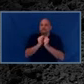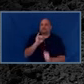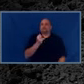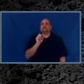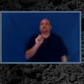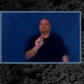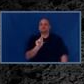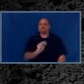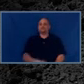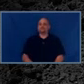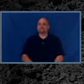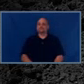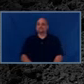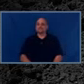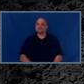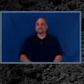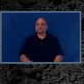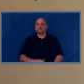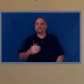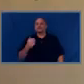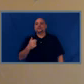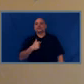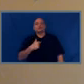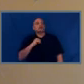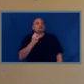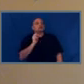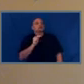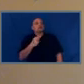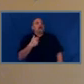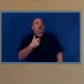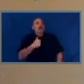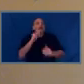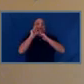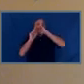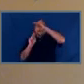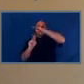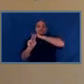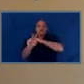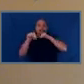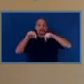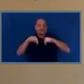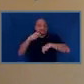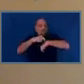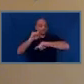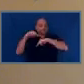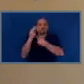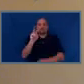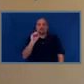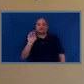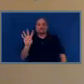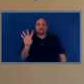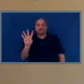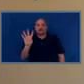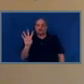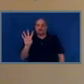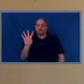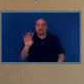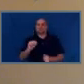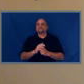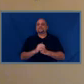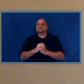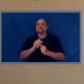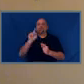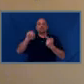So I've been anticipating this moment since 2004 when I started working on the predecessor to the OSIRIS-REx mission,